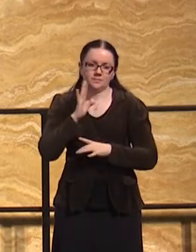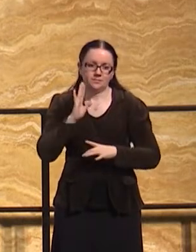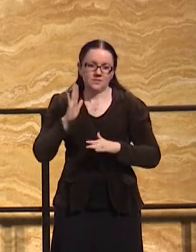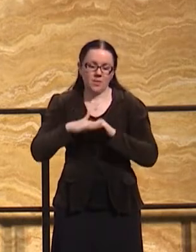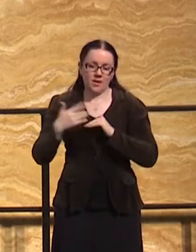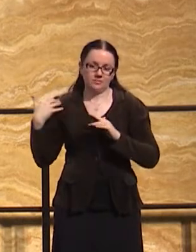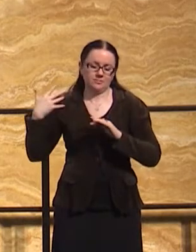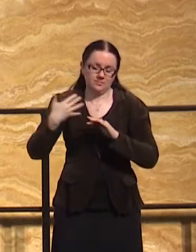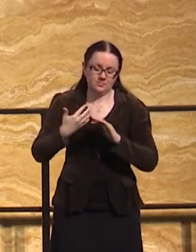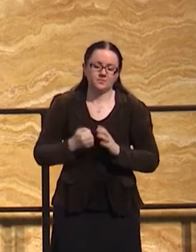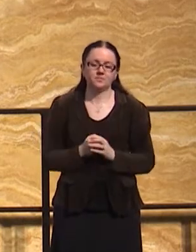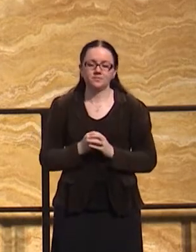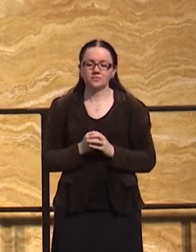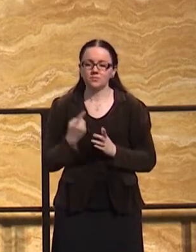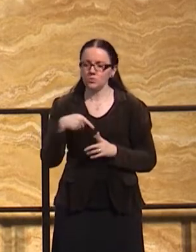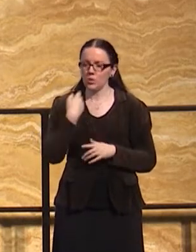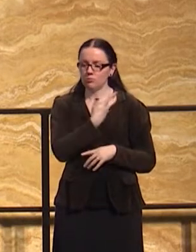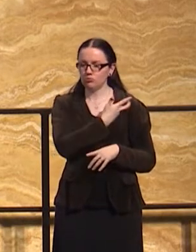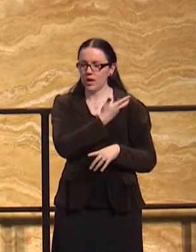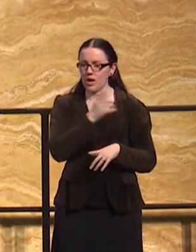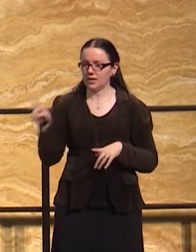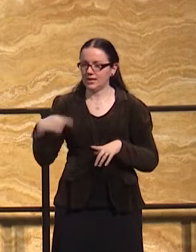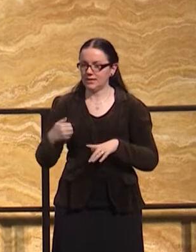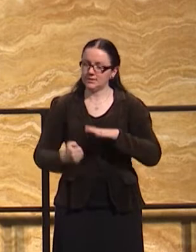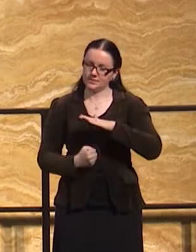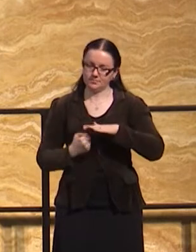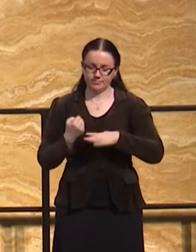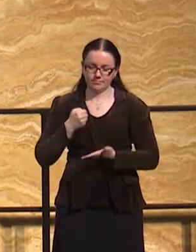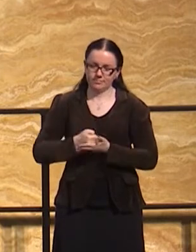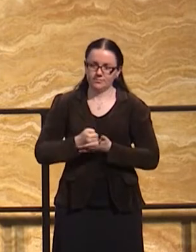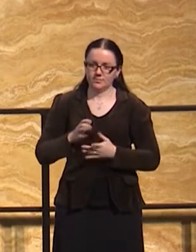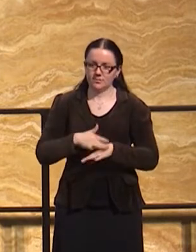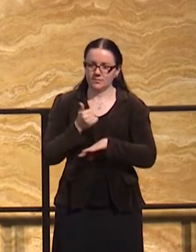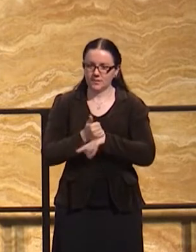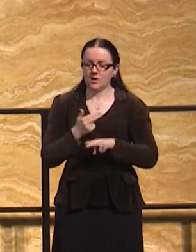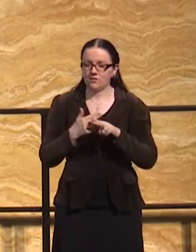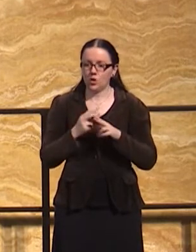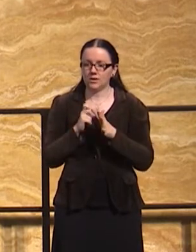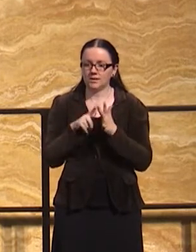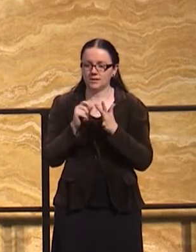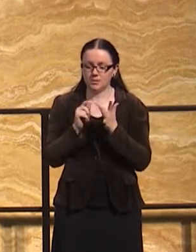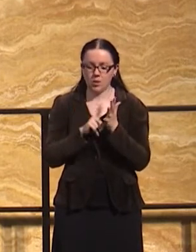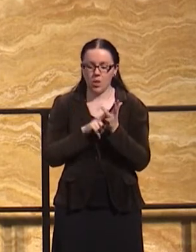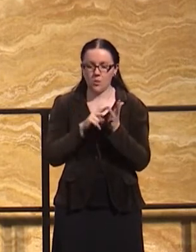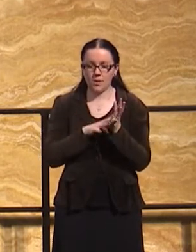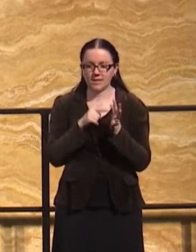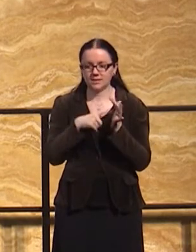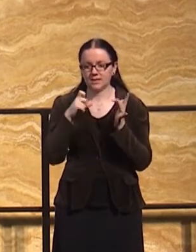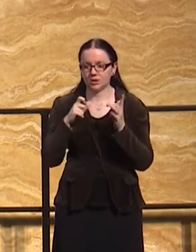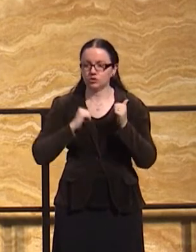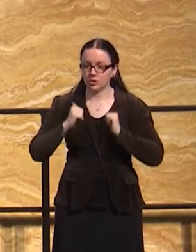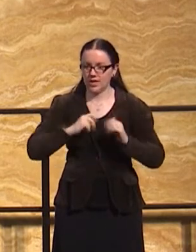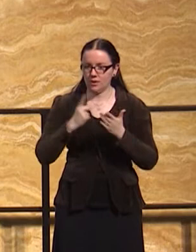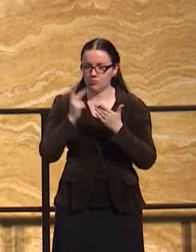evening. And we're also proud that he's the founder and patron of the diplomatic training program here at UNSW.